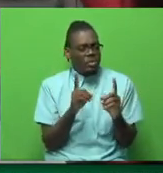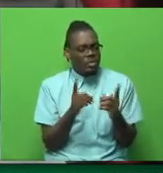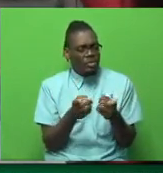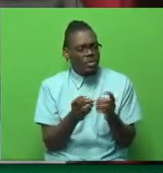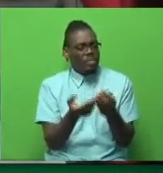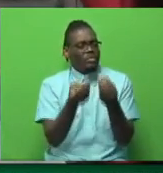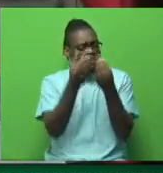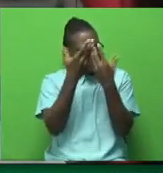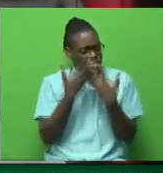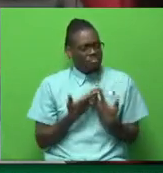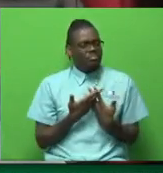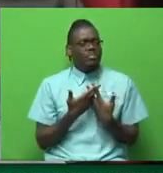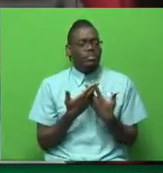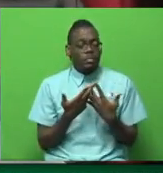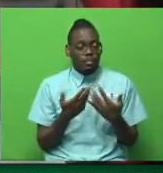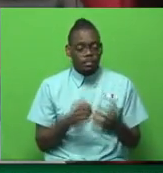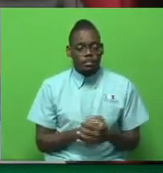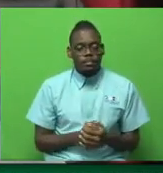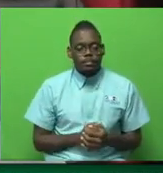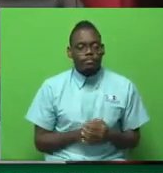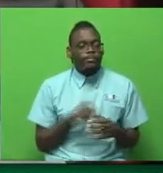he's saying and shall proceed